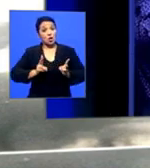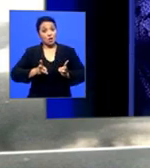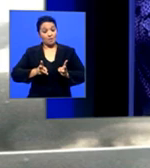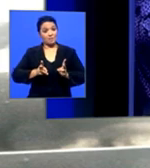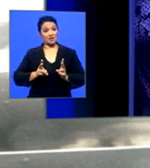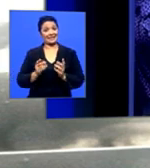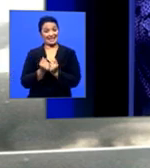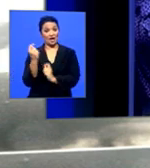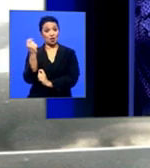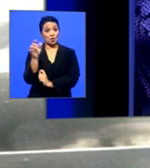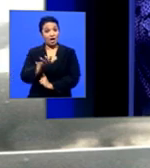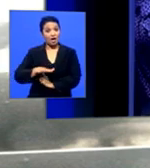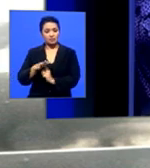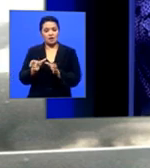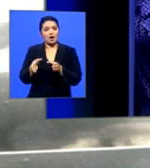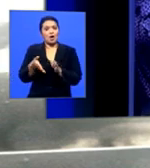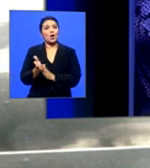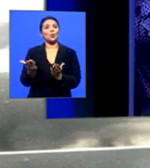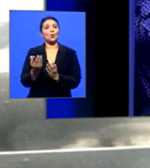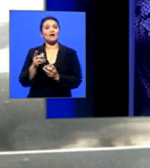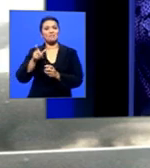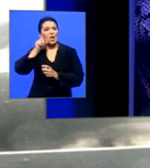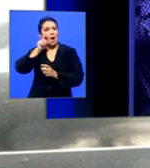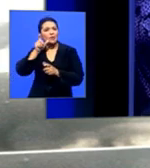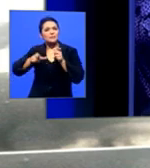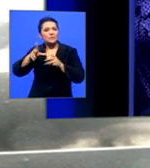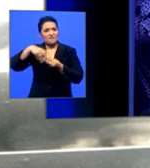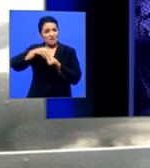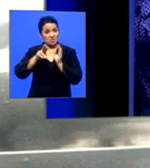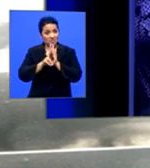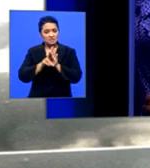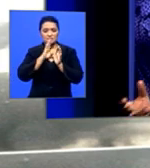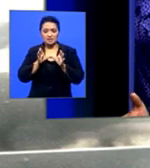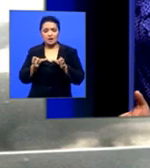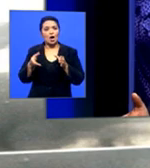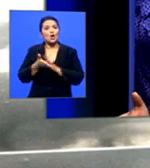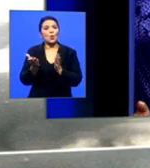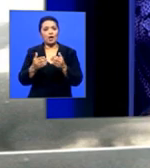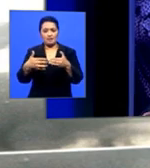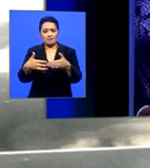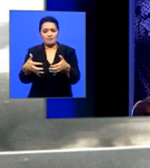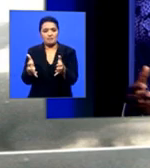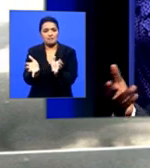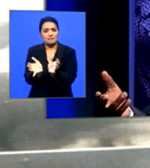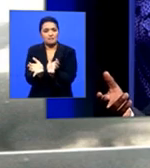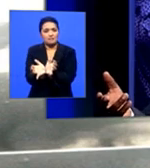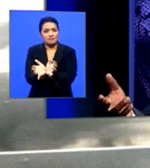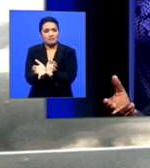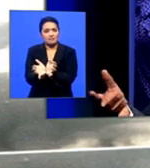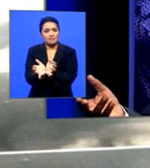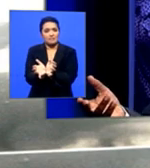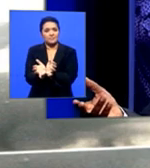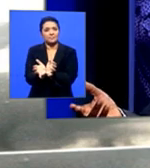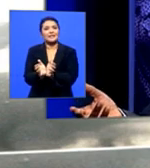especially the elderly. There's a significance of a kraal, even when some people are staying